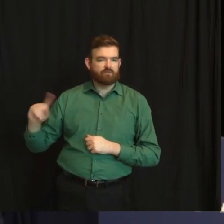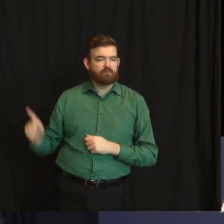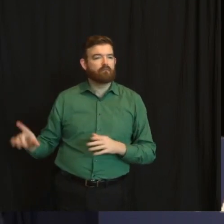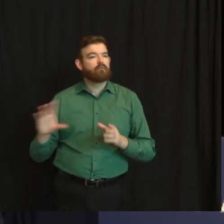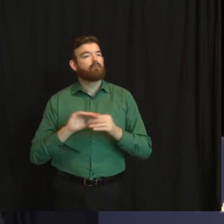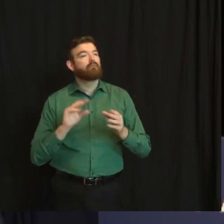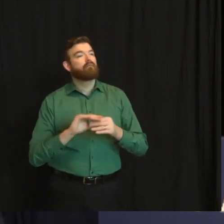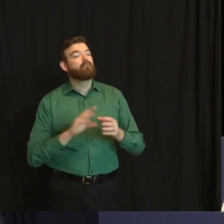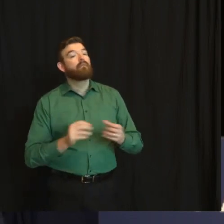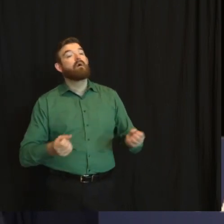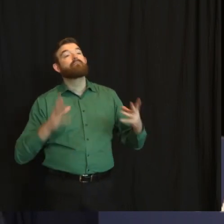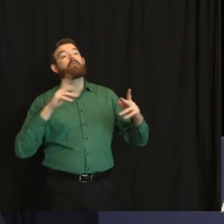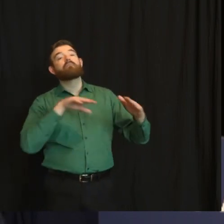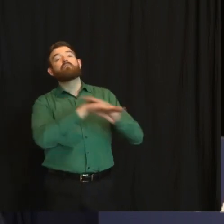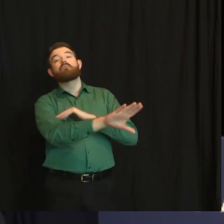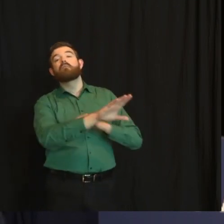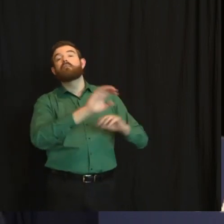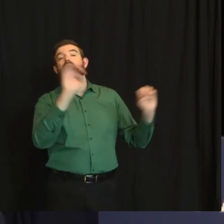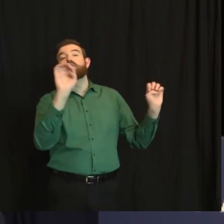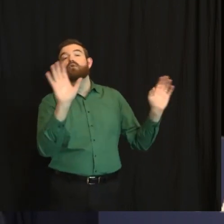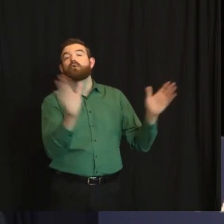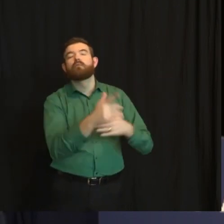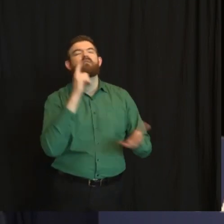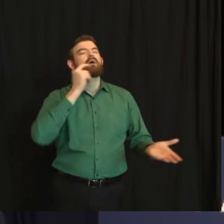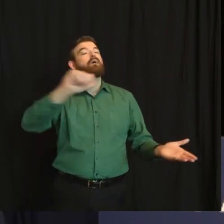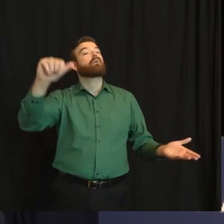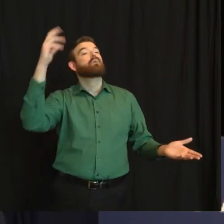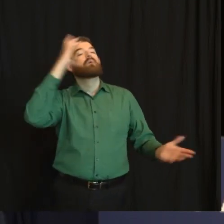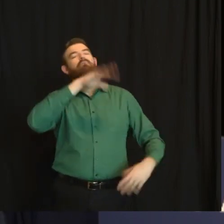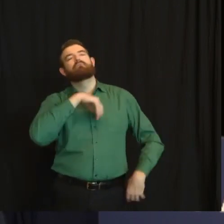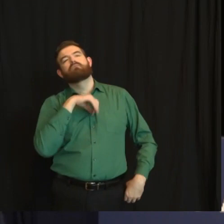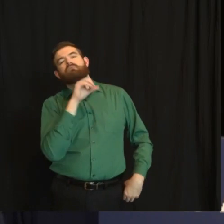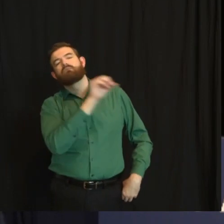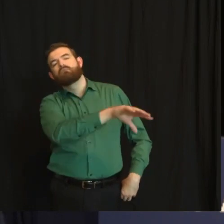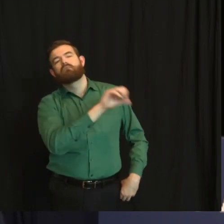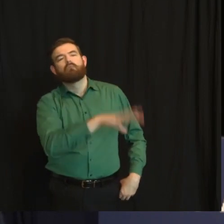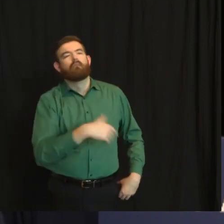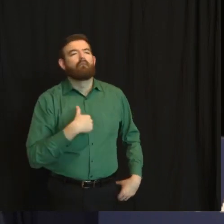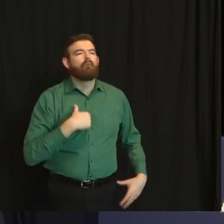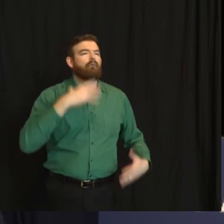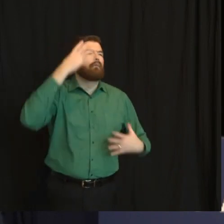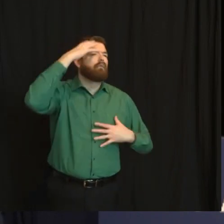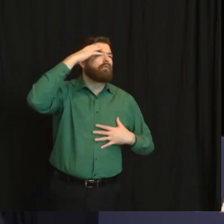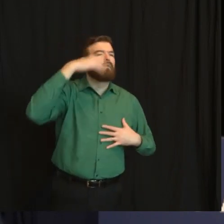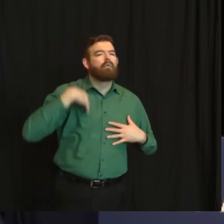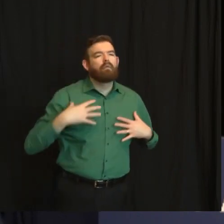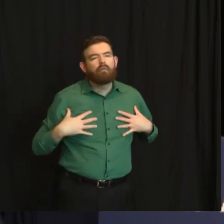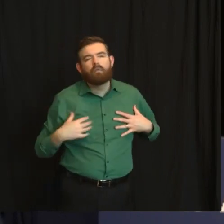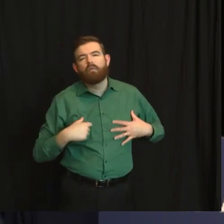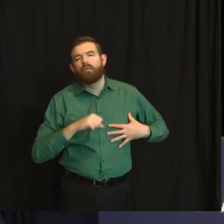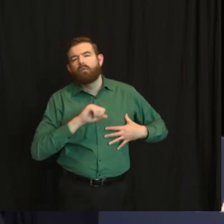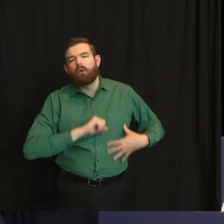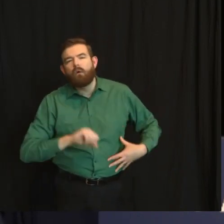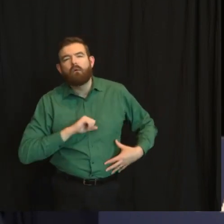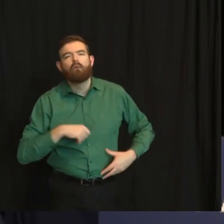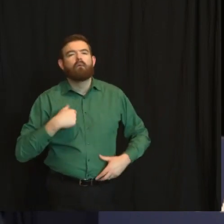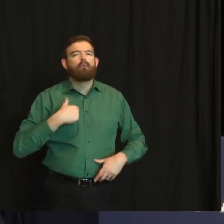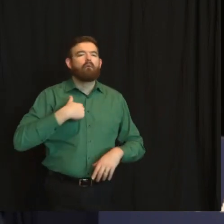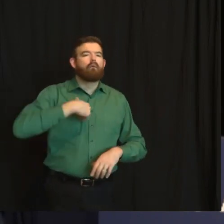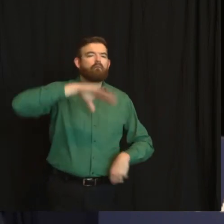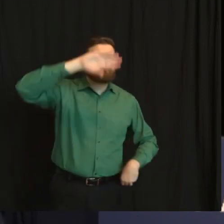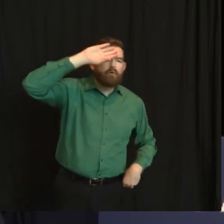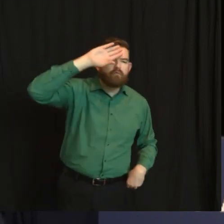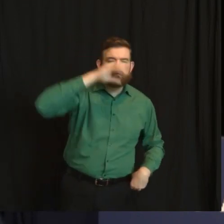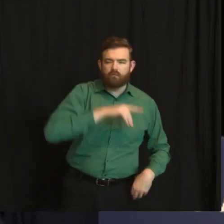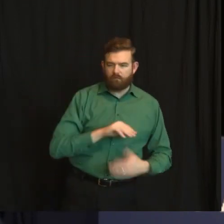they sign in and they give kind of a litany of complaints that they have, you know, I'm coughing, I have a fever, and so forth, and that person at the